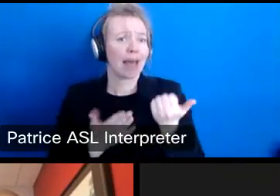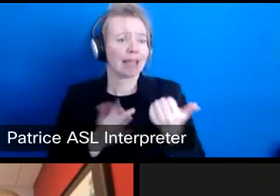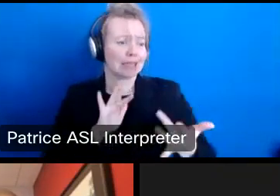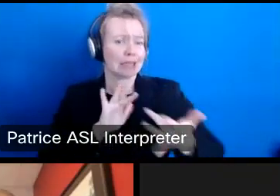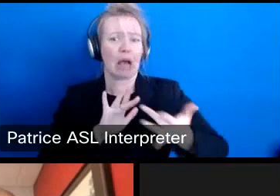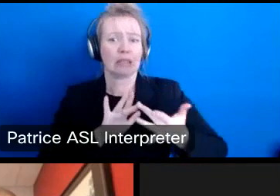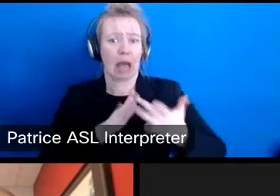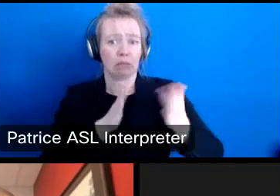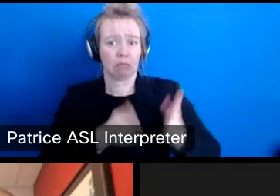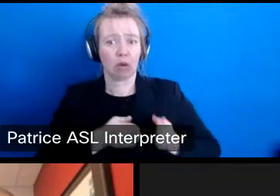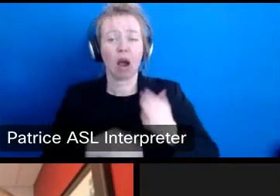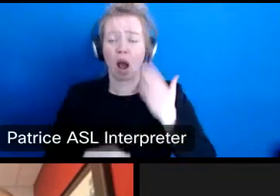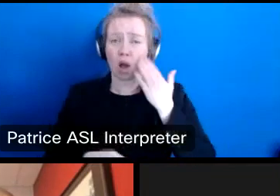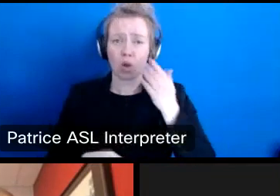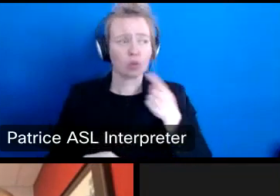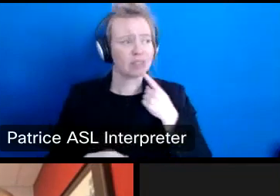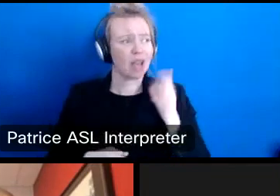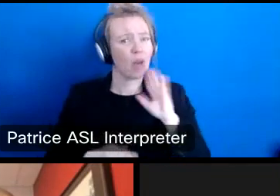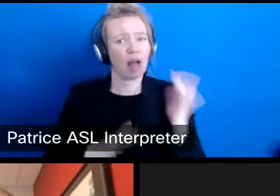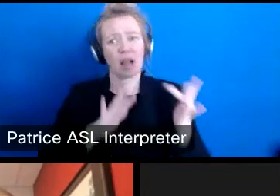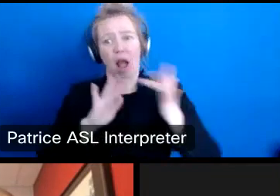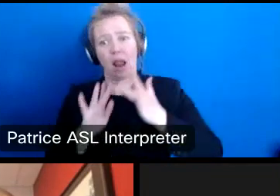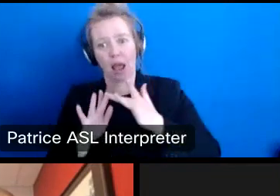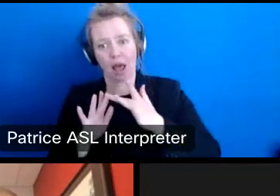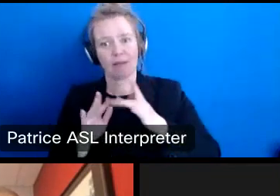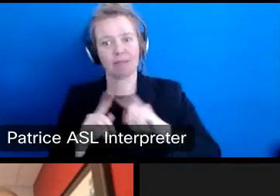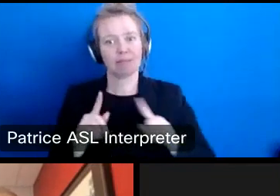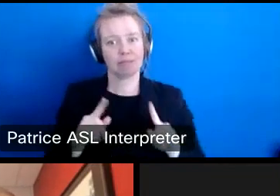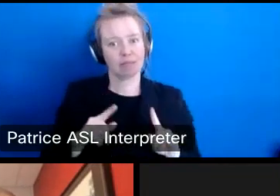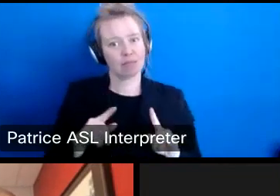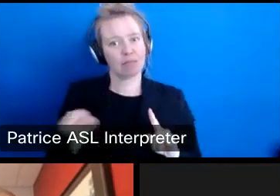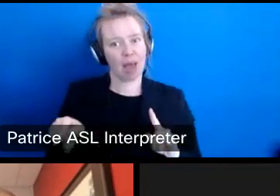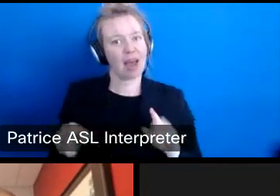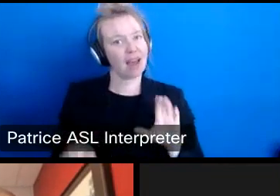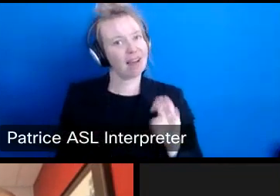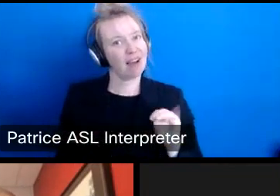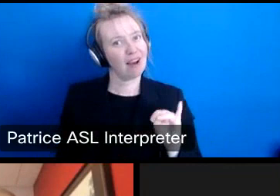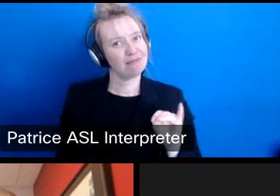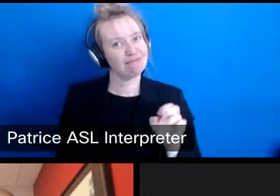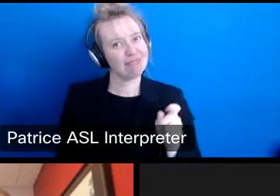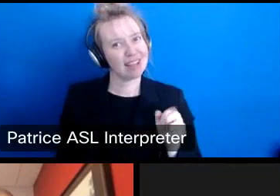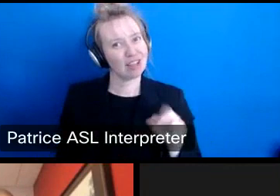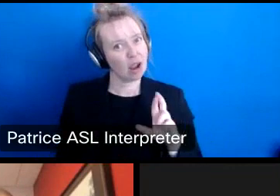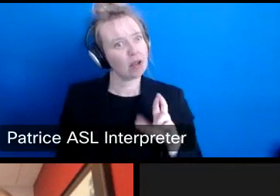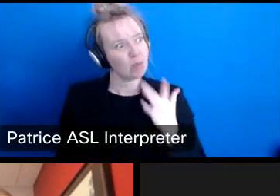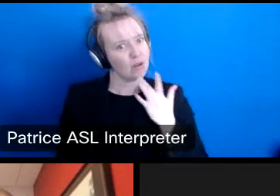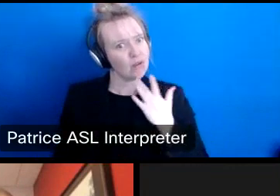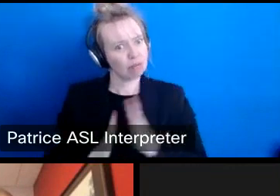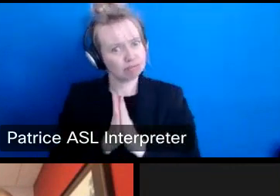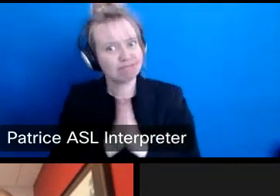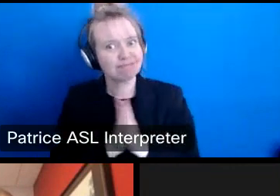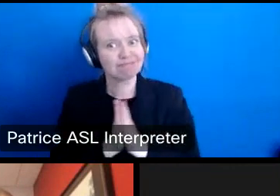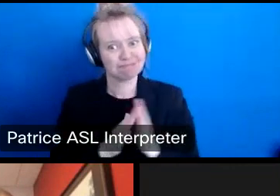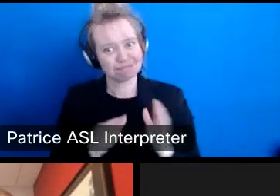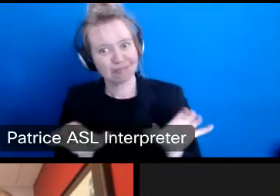could contact. I know you said they'll contact them, but commissioners Yeah, like to be sure. proactive. Director Lott knows that, so that would